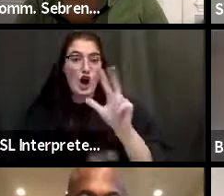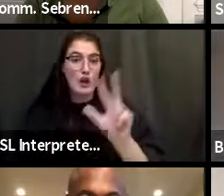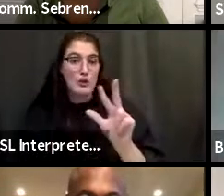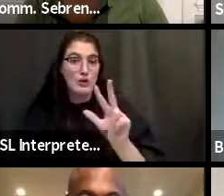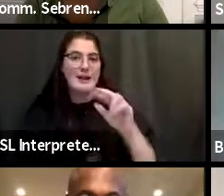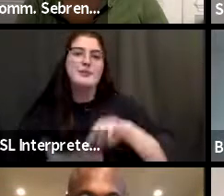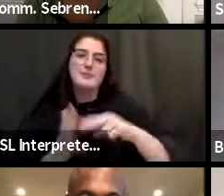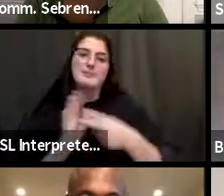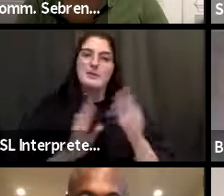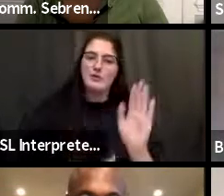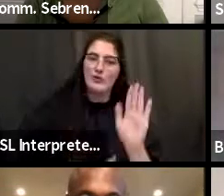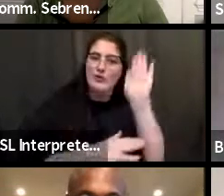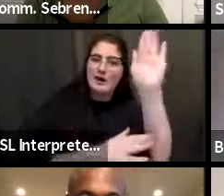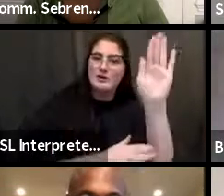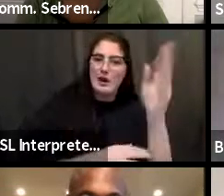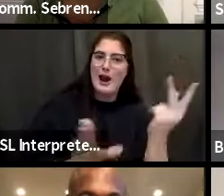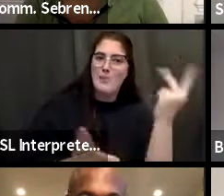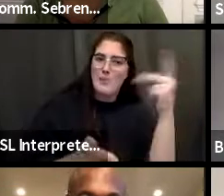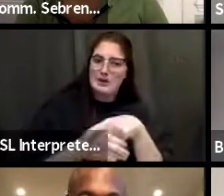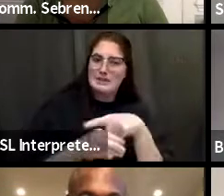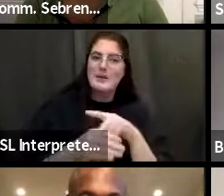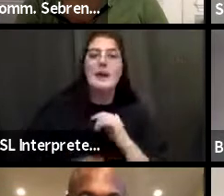your hand and participate. And I think